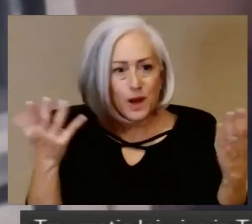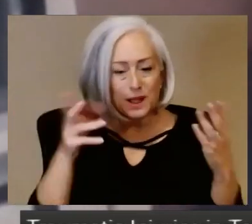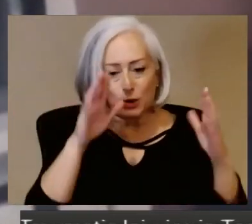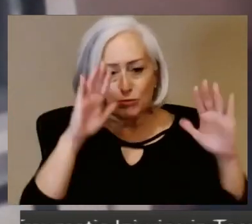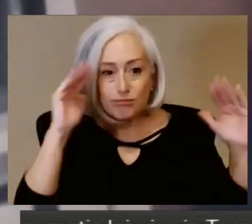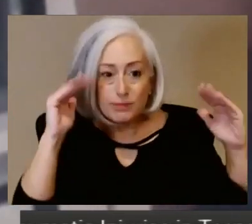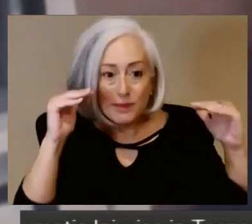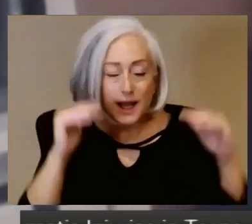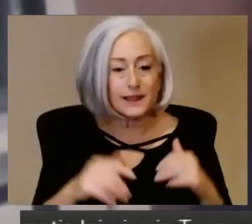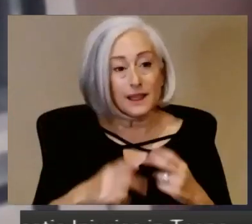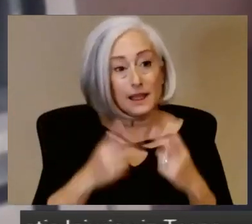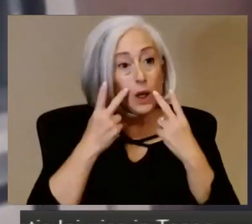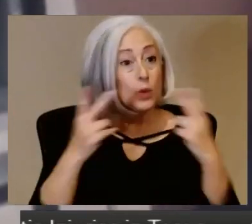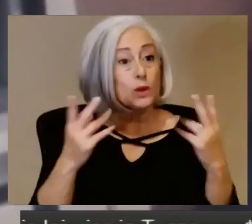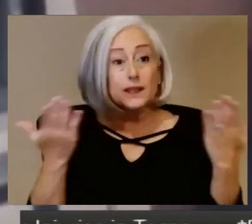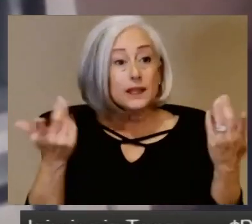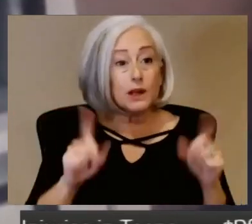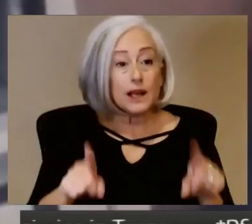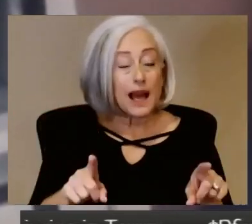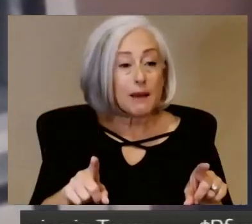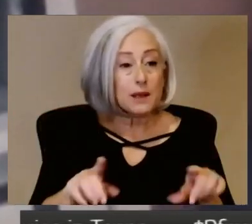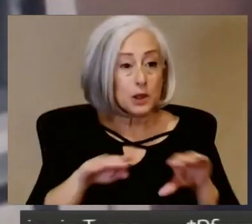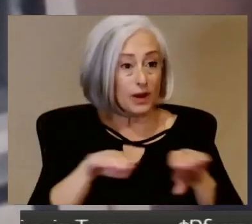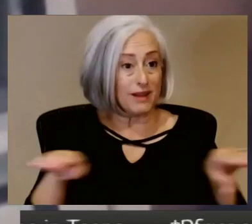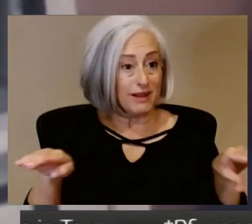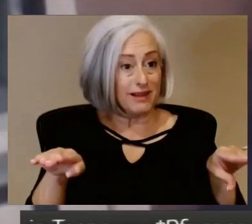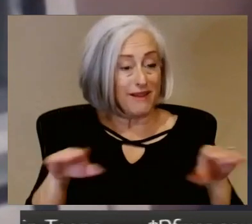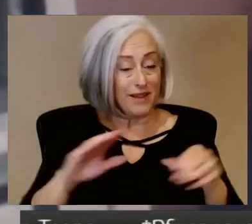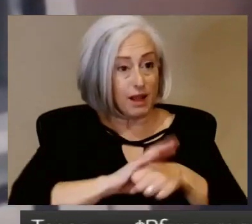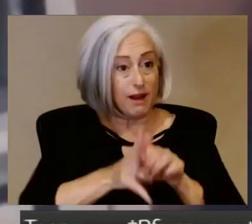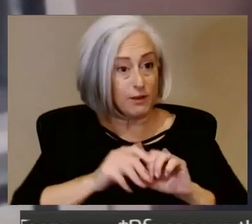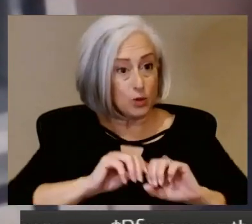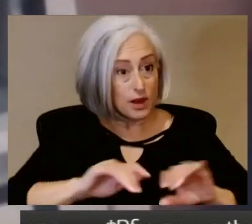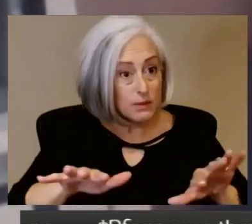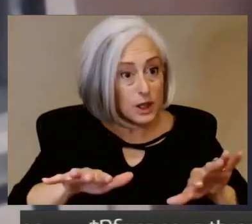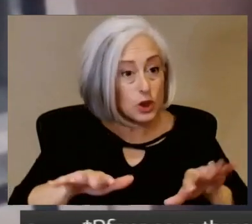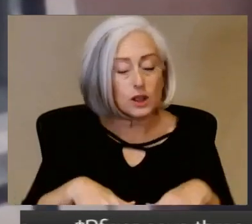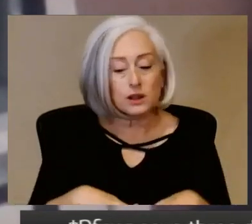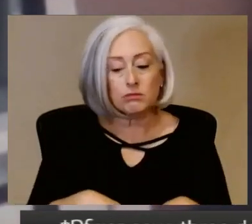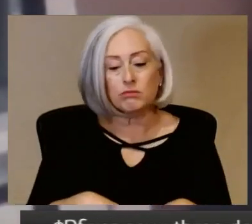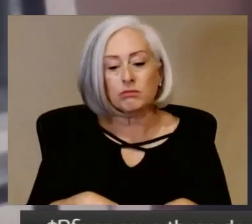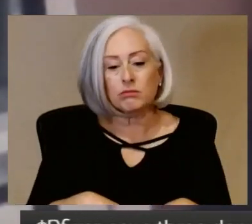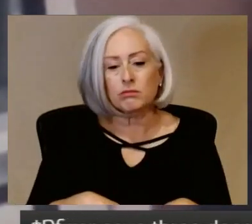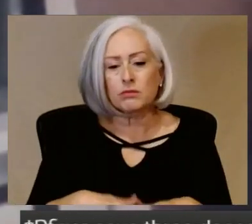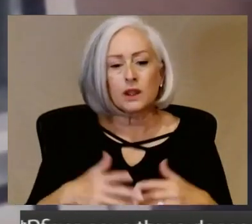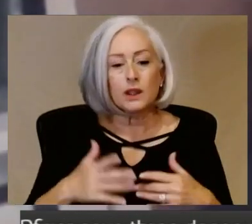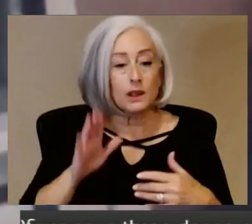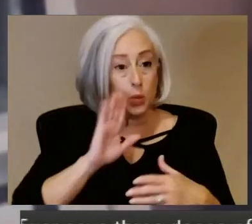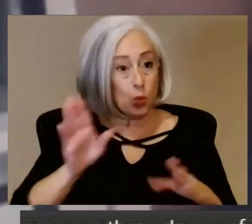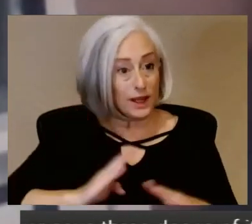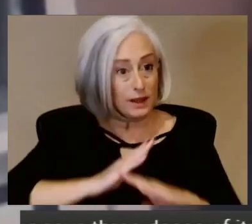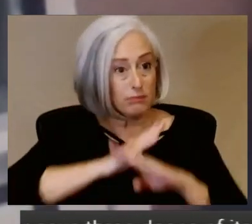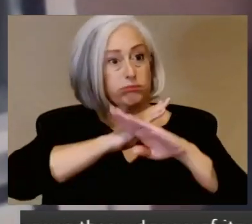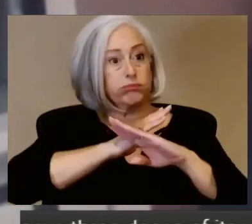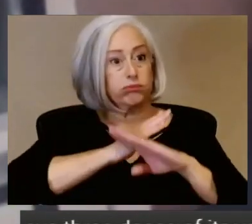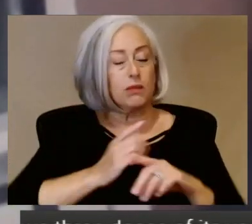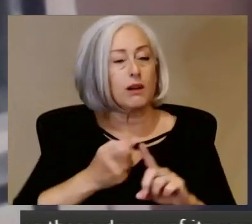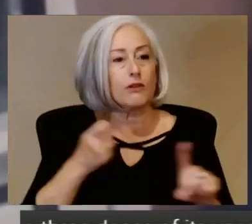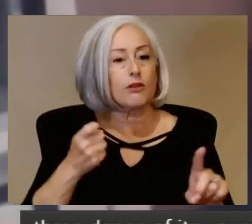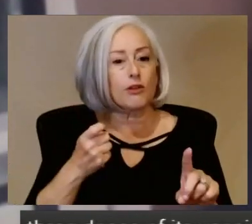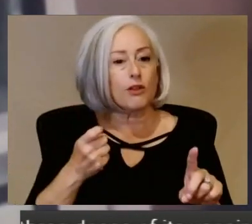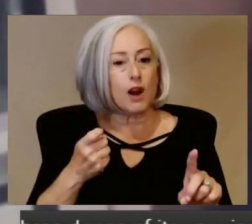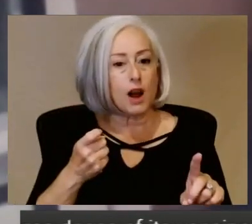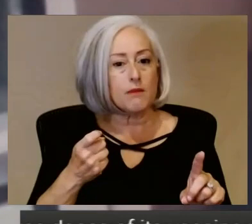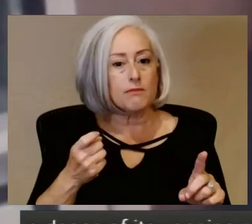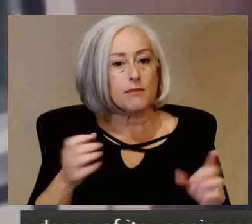with, the levels of community immunity that we have. And to what extent does that shield us from some of the higher burdens of